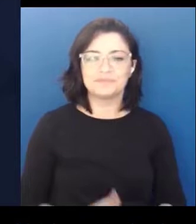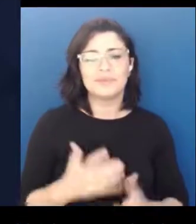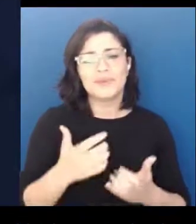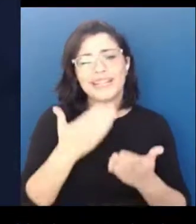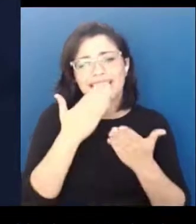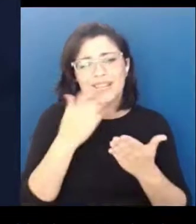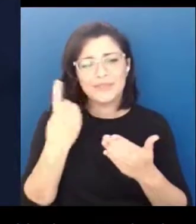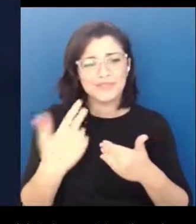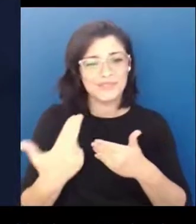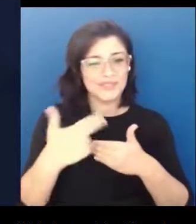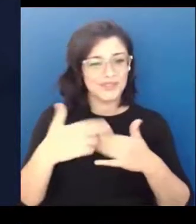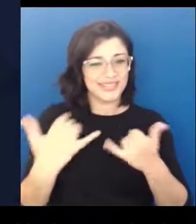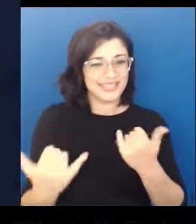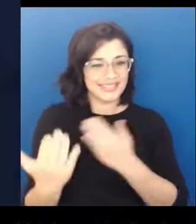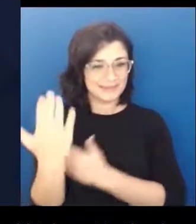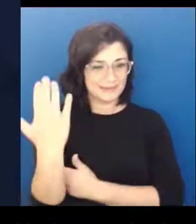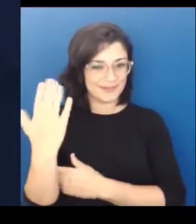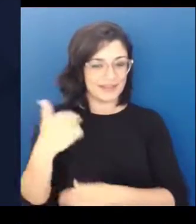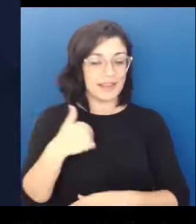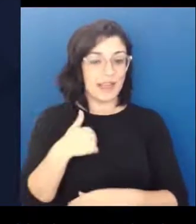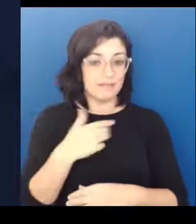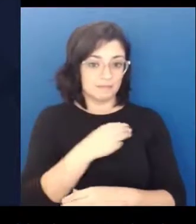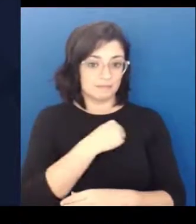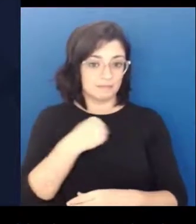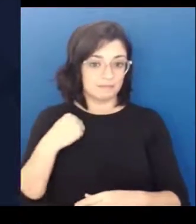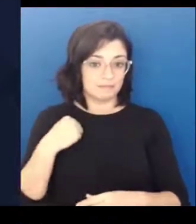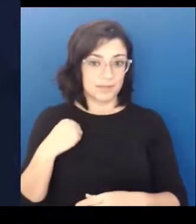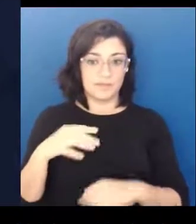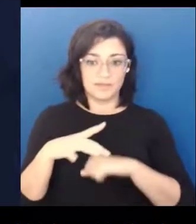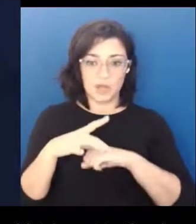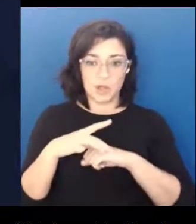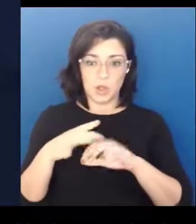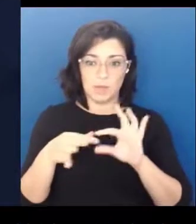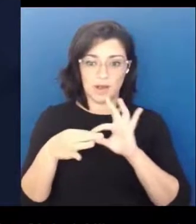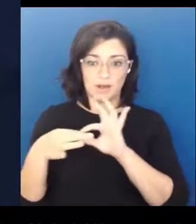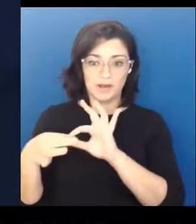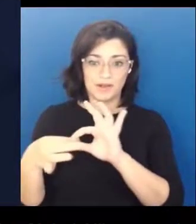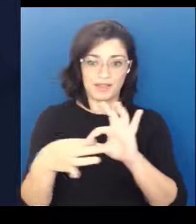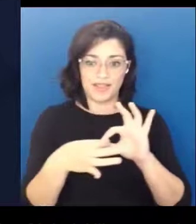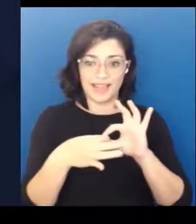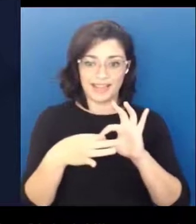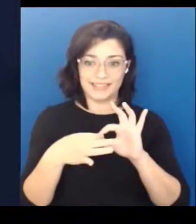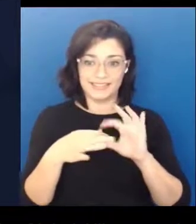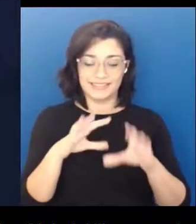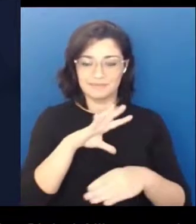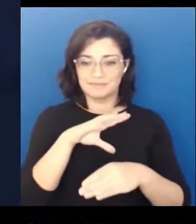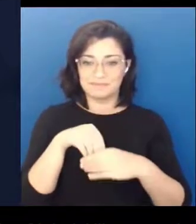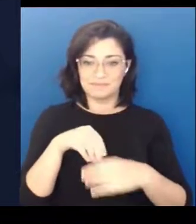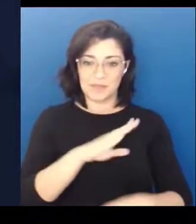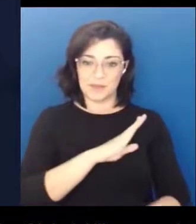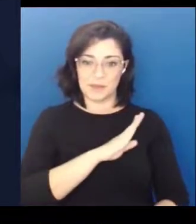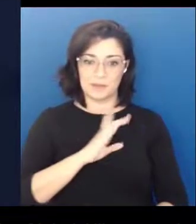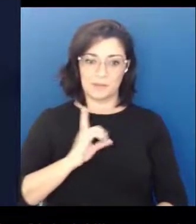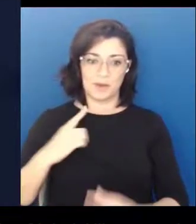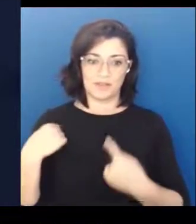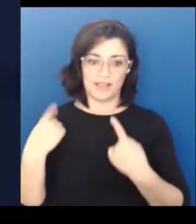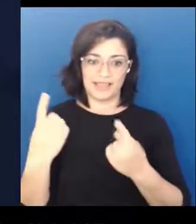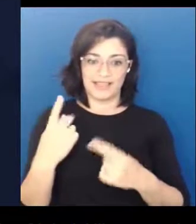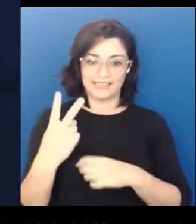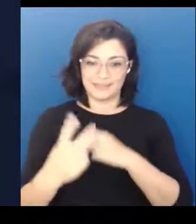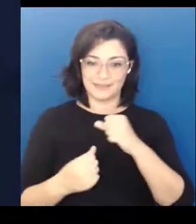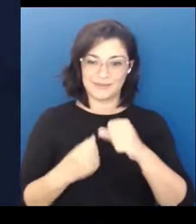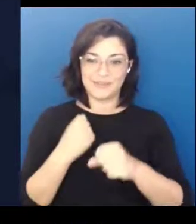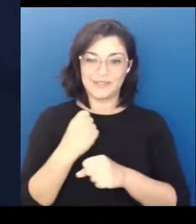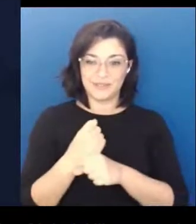of the Global Alliance and excuse me, and have served on the board for the last 2 years. My term will expire